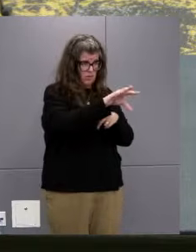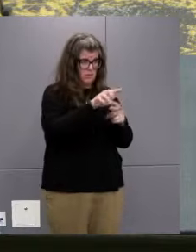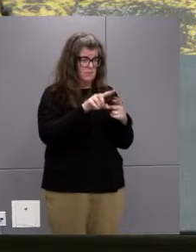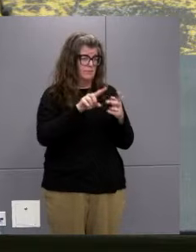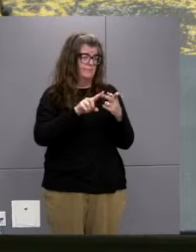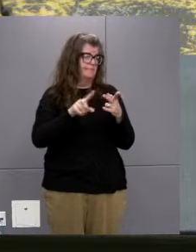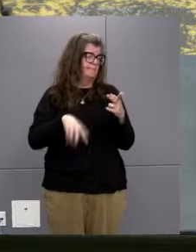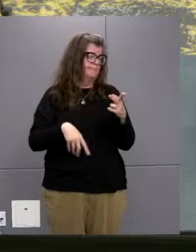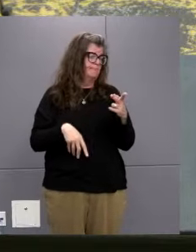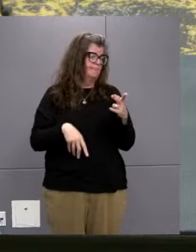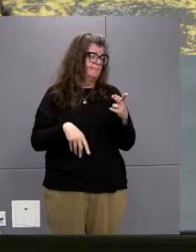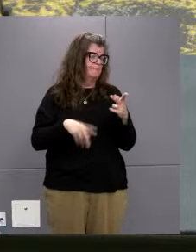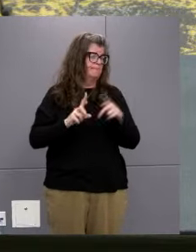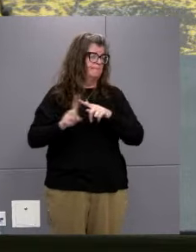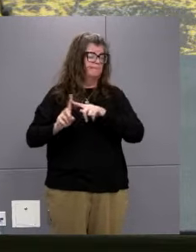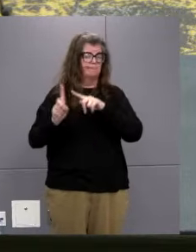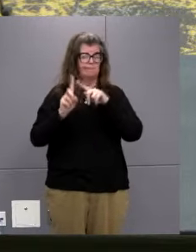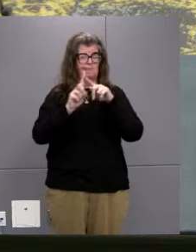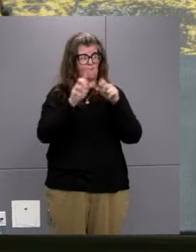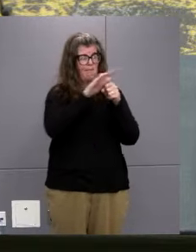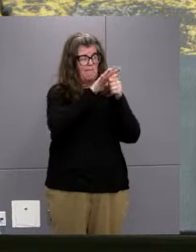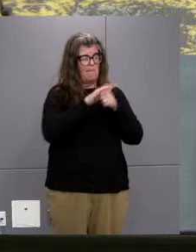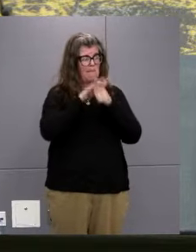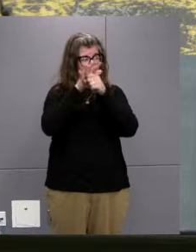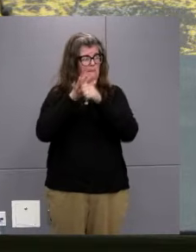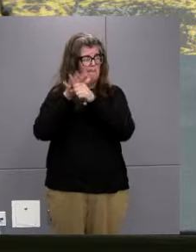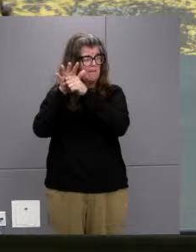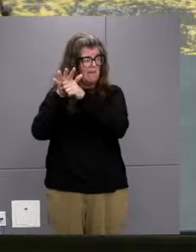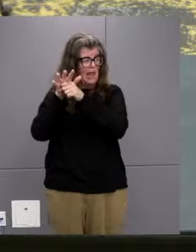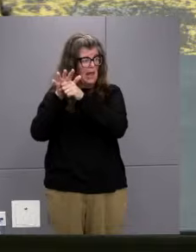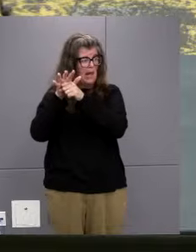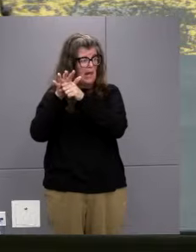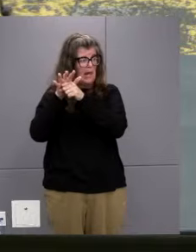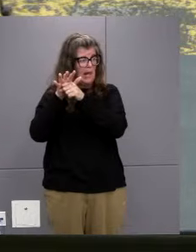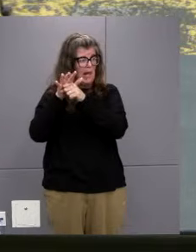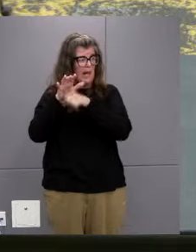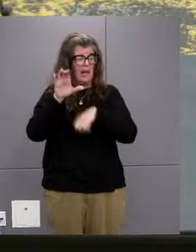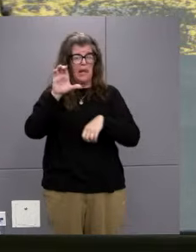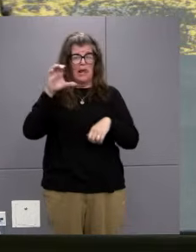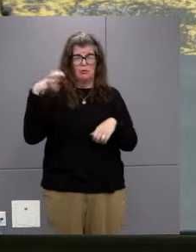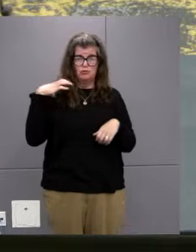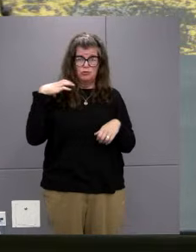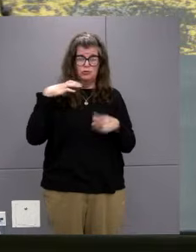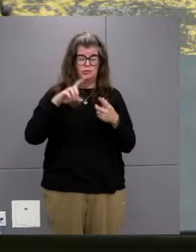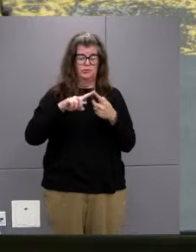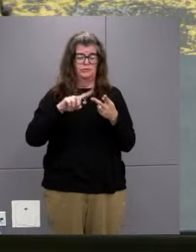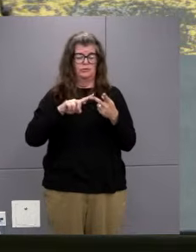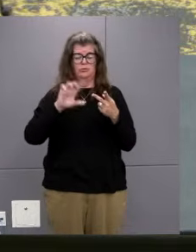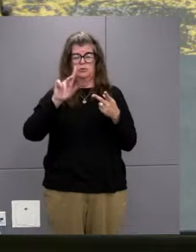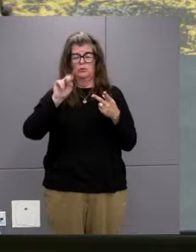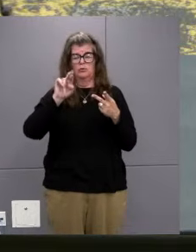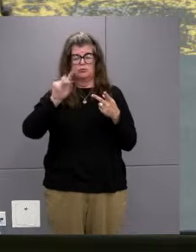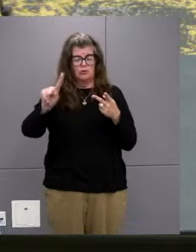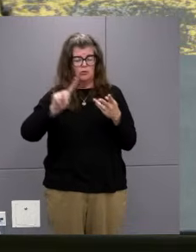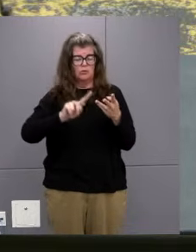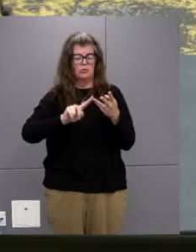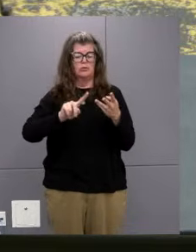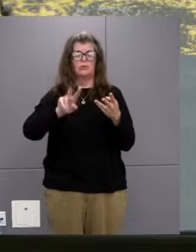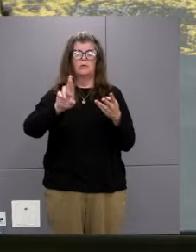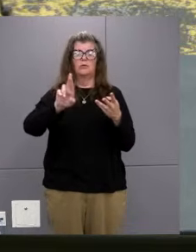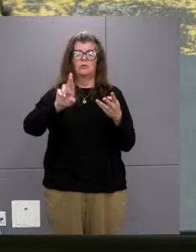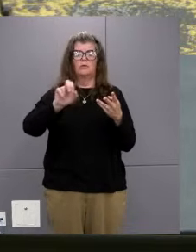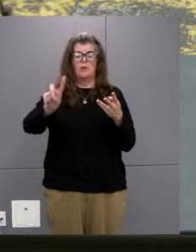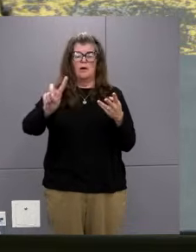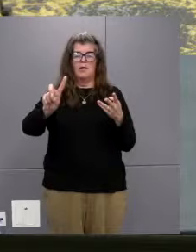deficient in several areas, and Chief and Kirk and I and Rod have been working